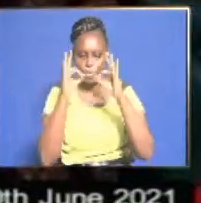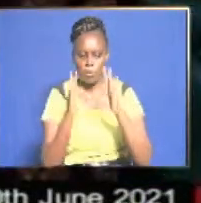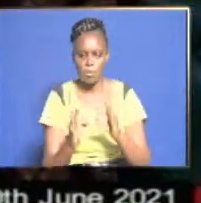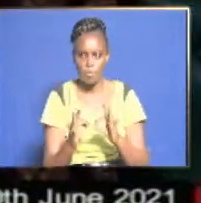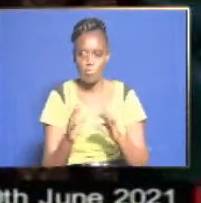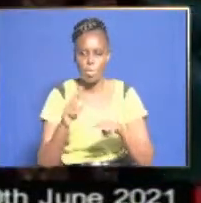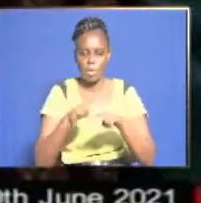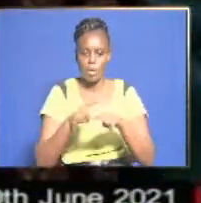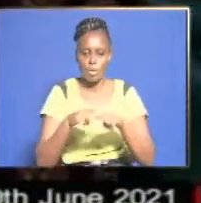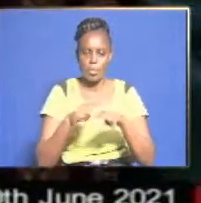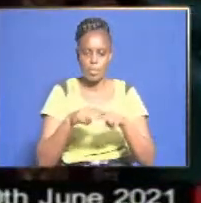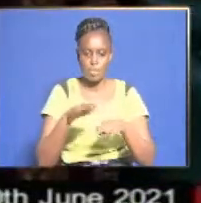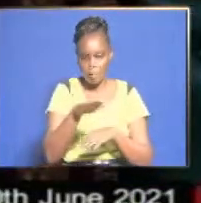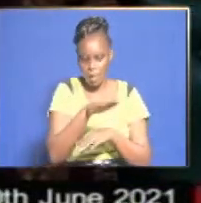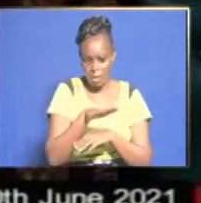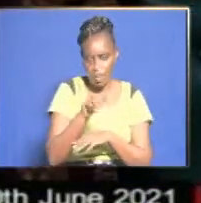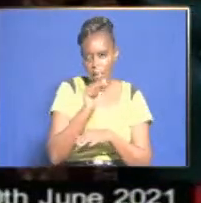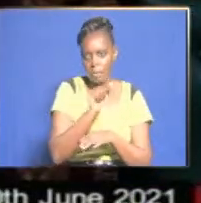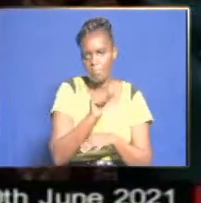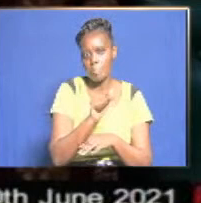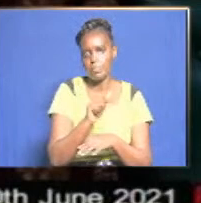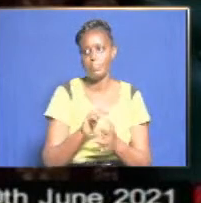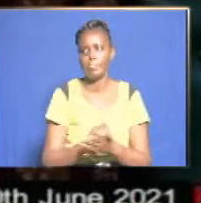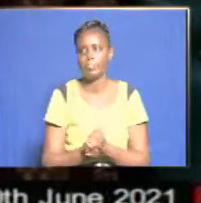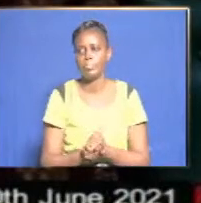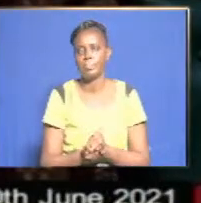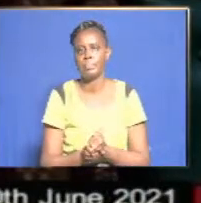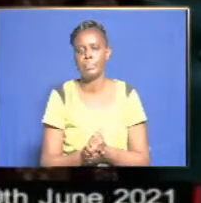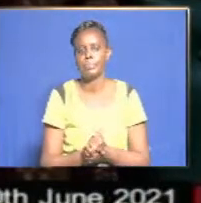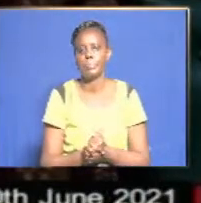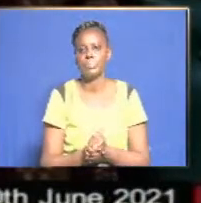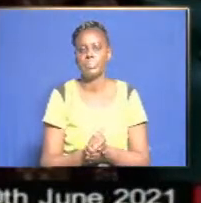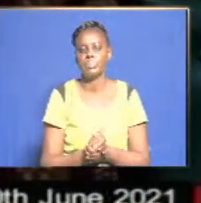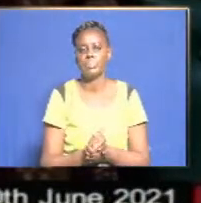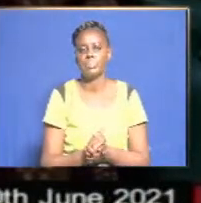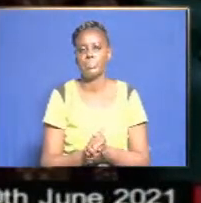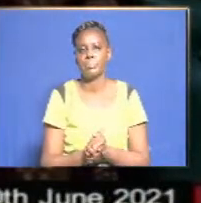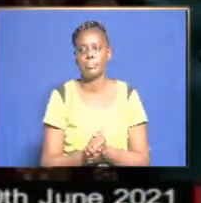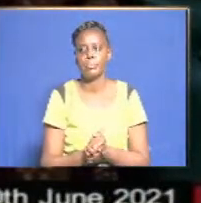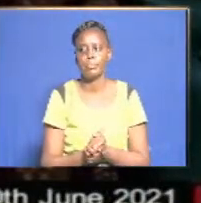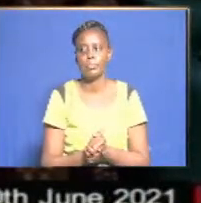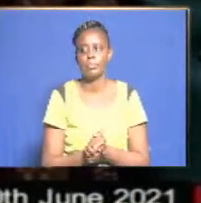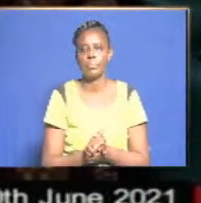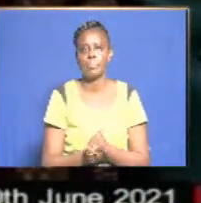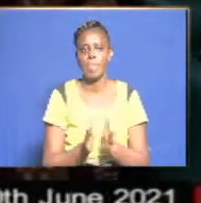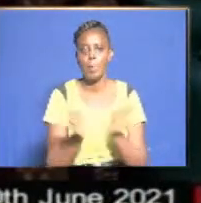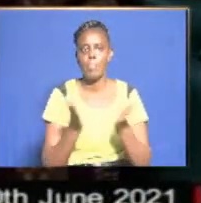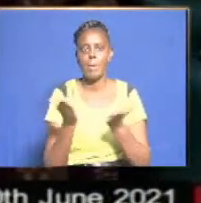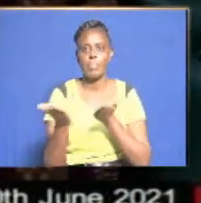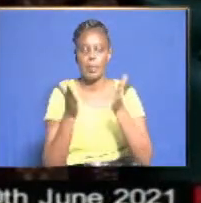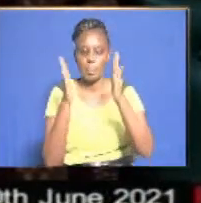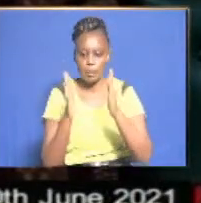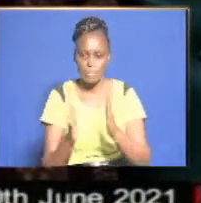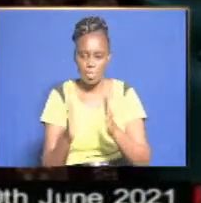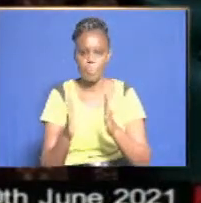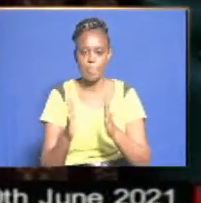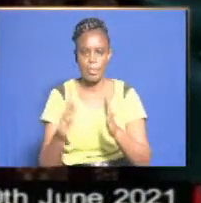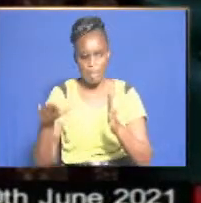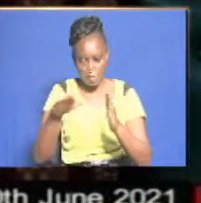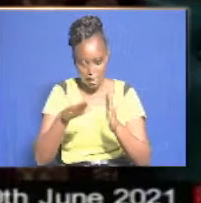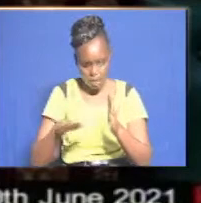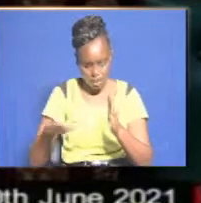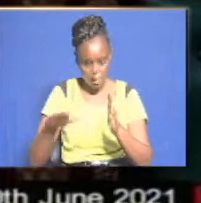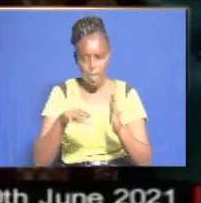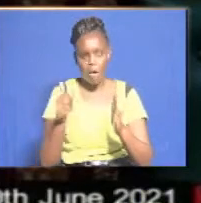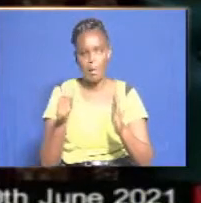are seated in the diplomatic boxes. Honourable members, seated at the public servants' benches